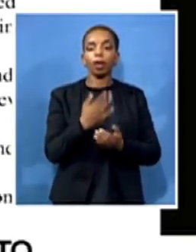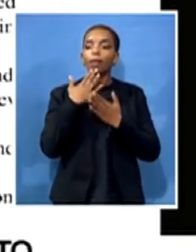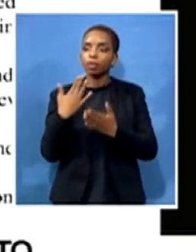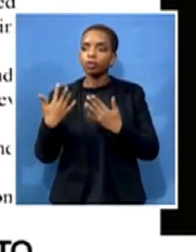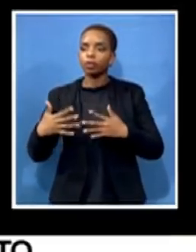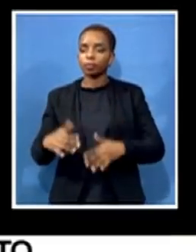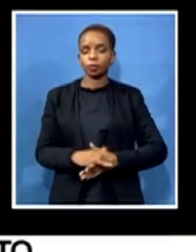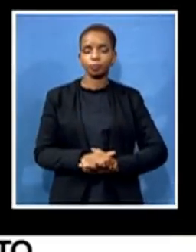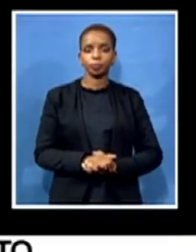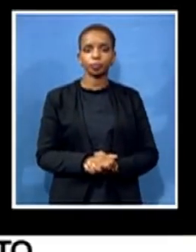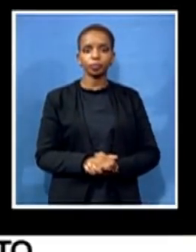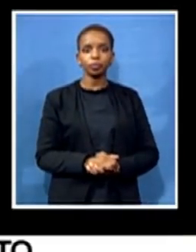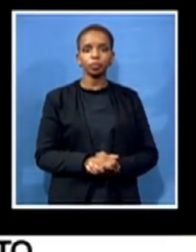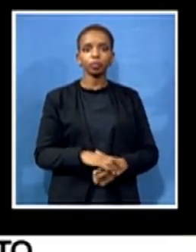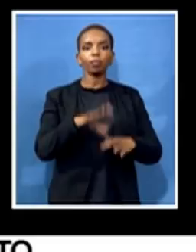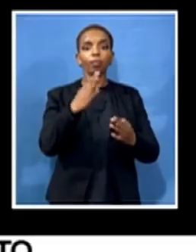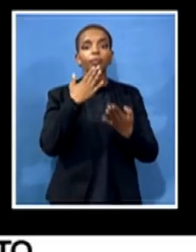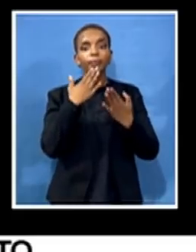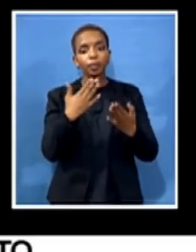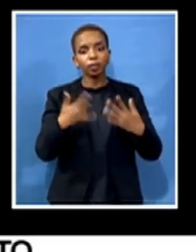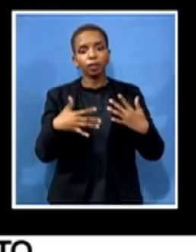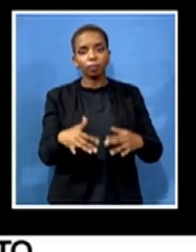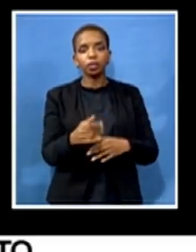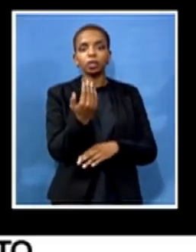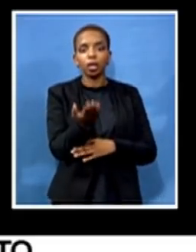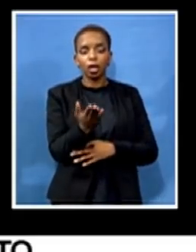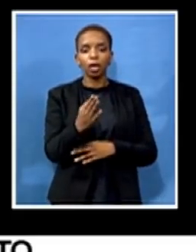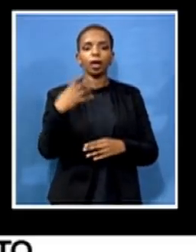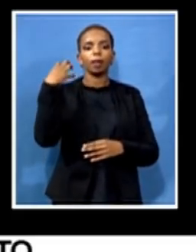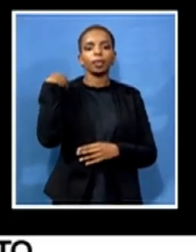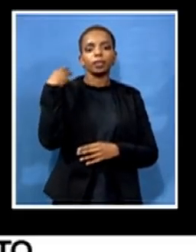Honourable Minister. I will just request the